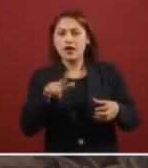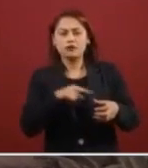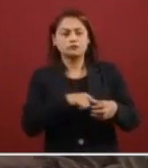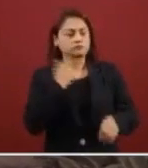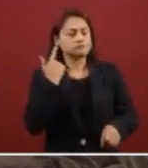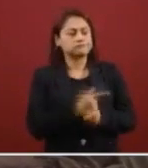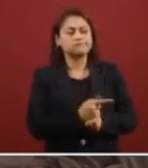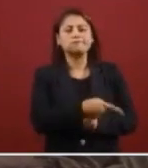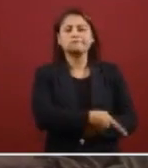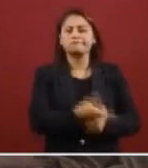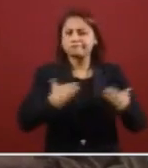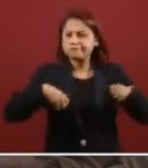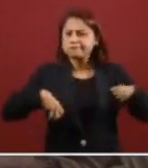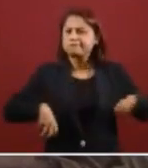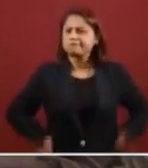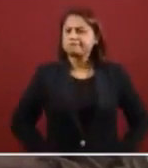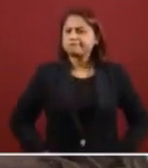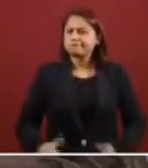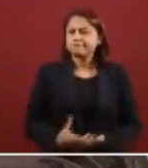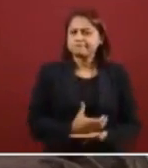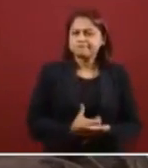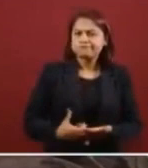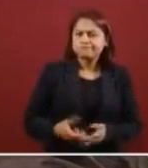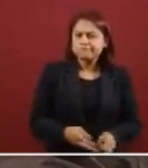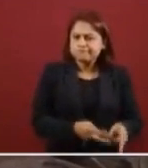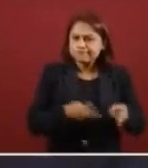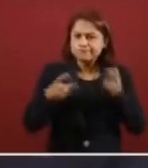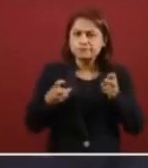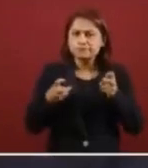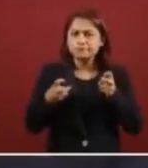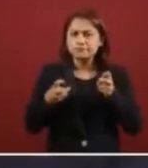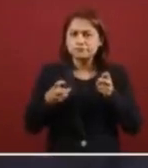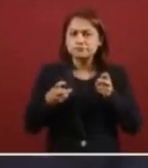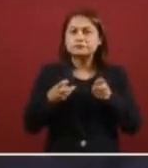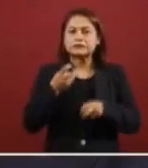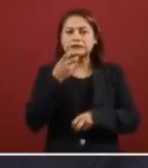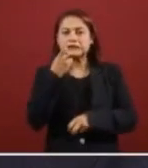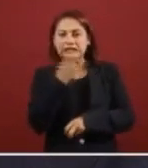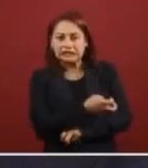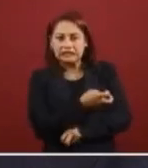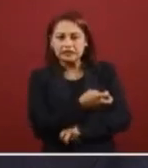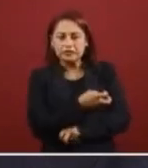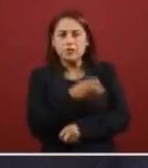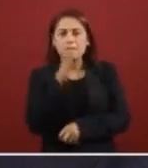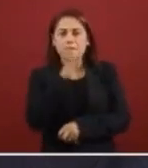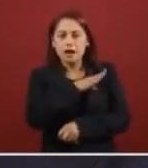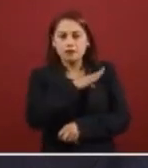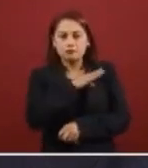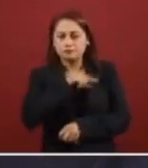is synonymous with looting and stealing.